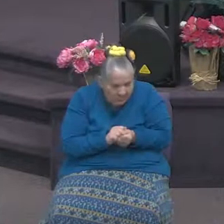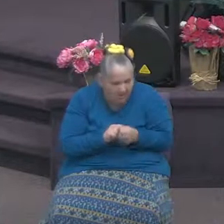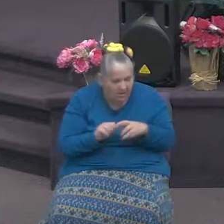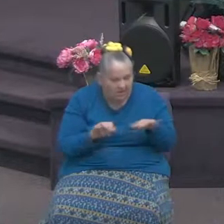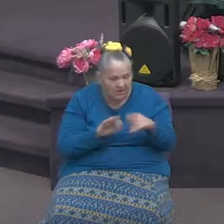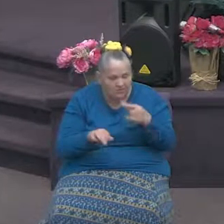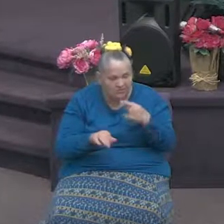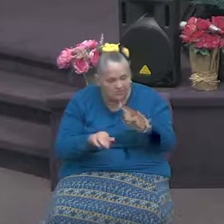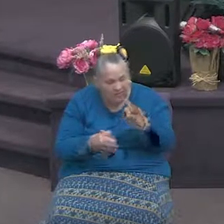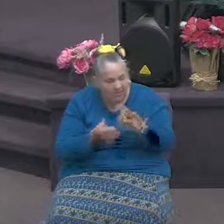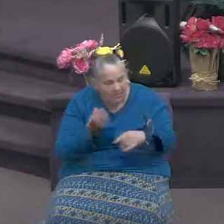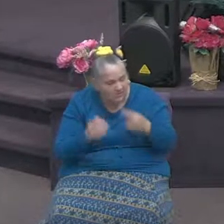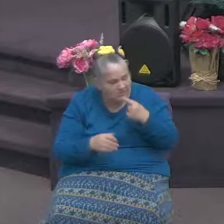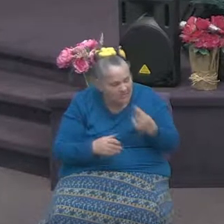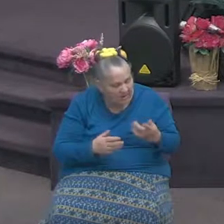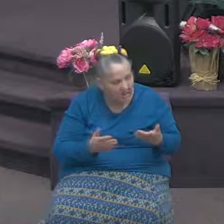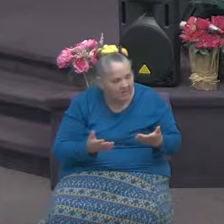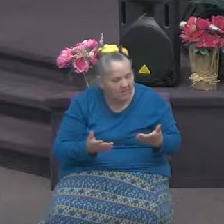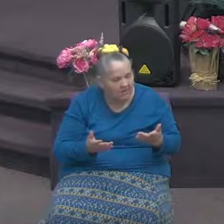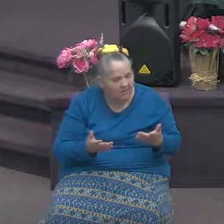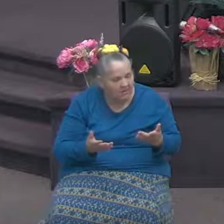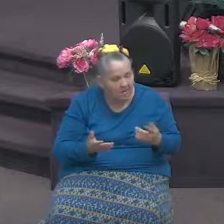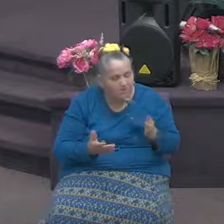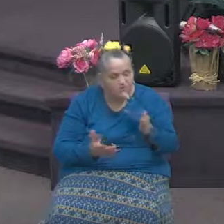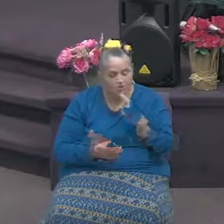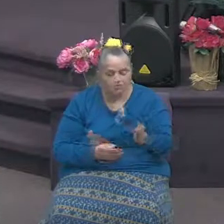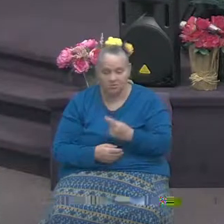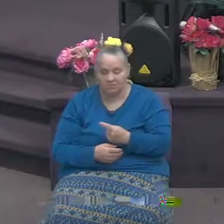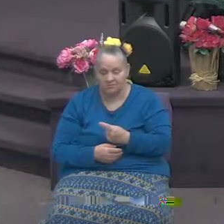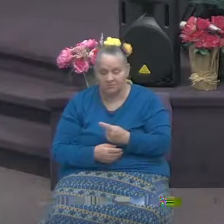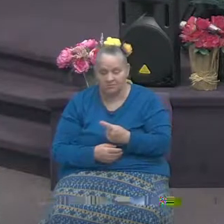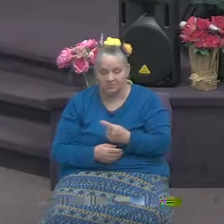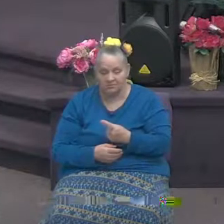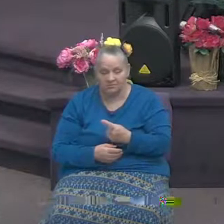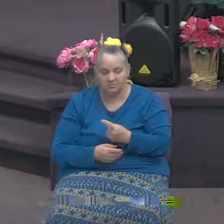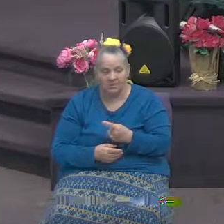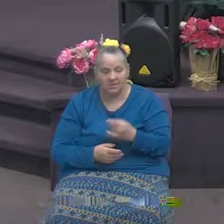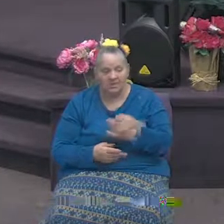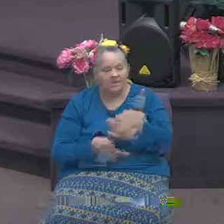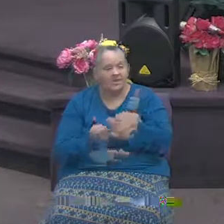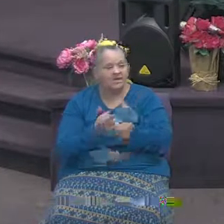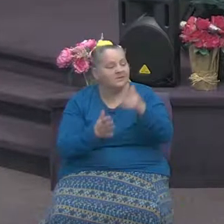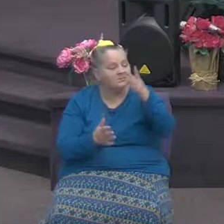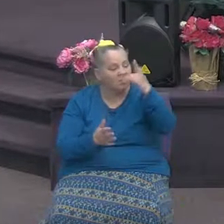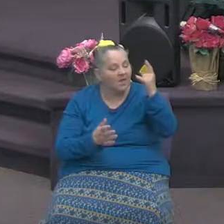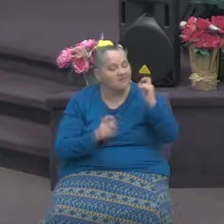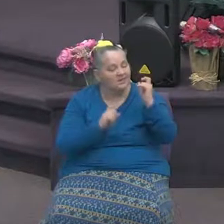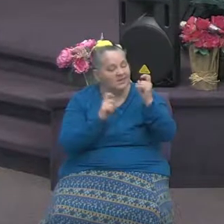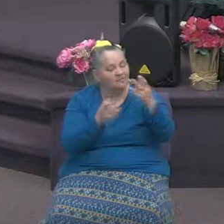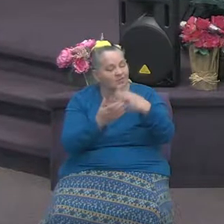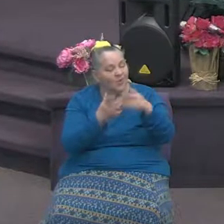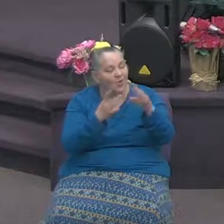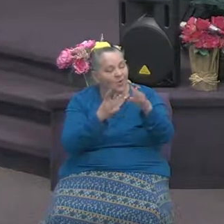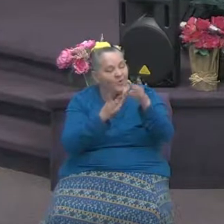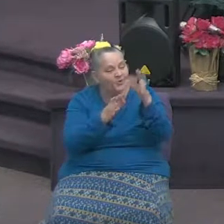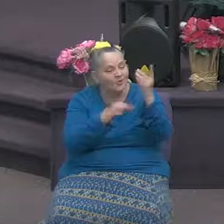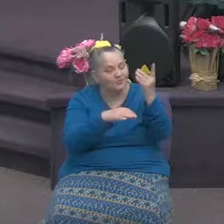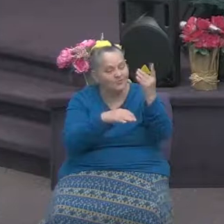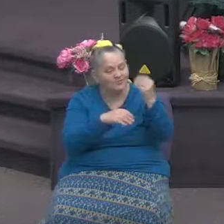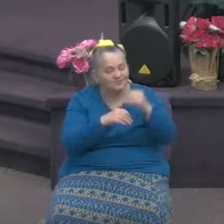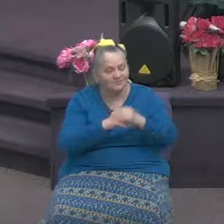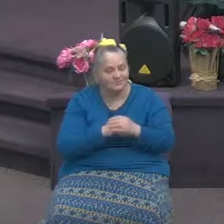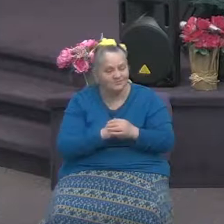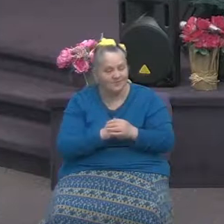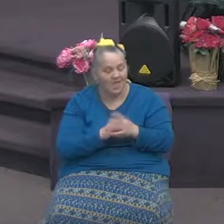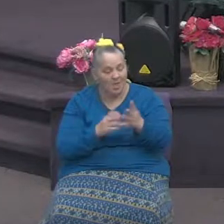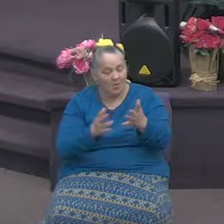and say what you're saying. And I told her, it is because of the gift of the Holy Ghost that